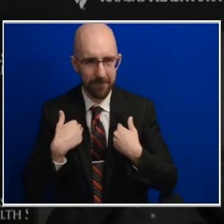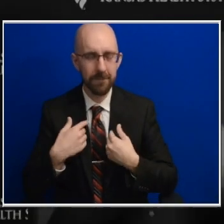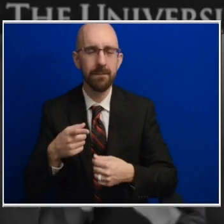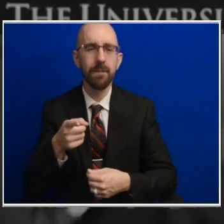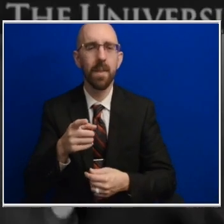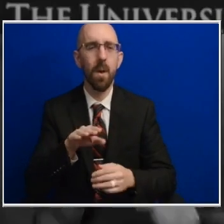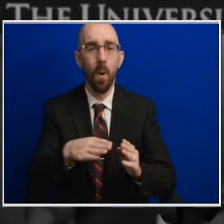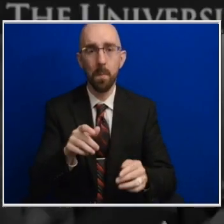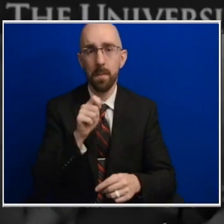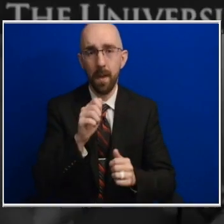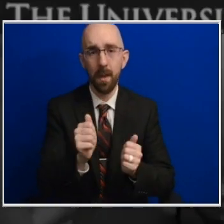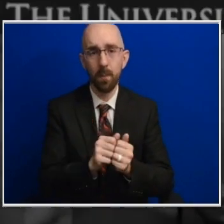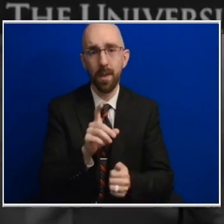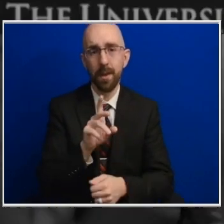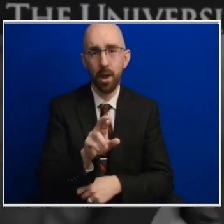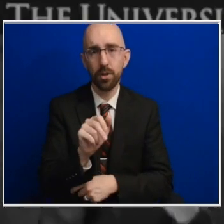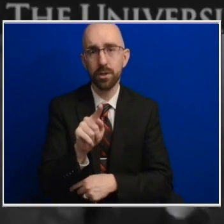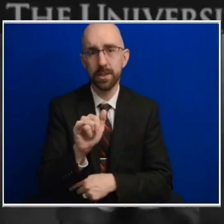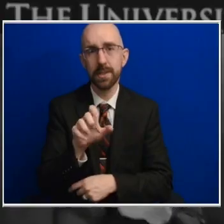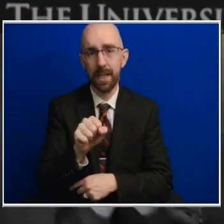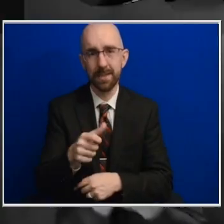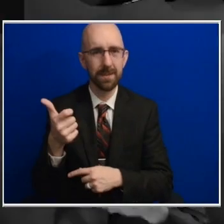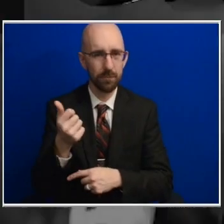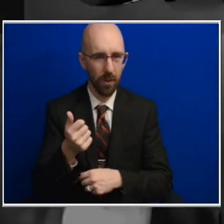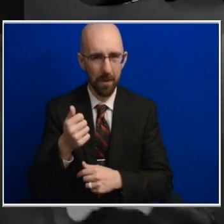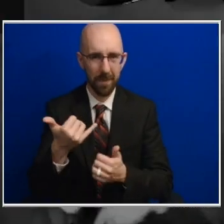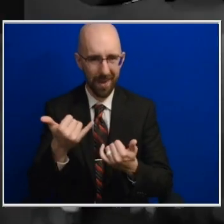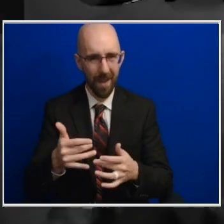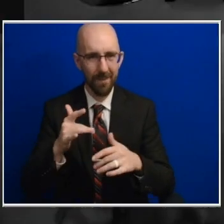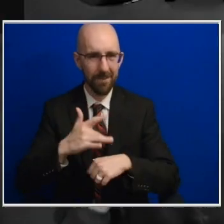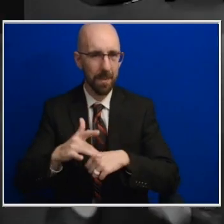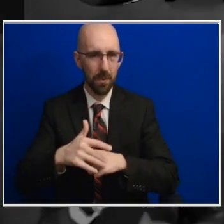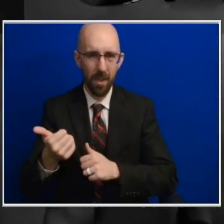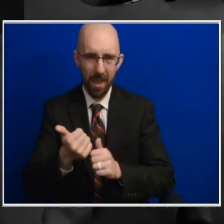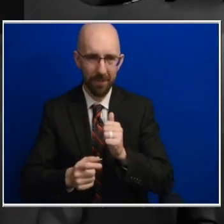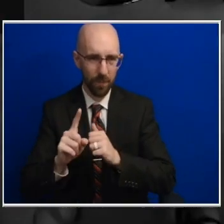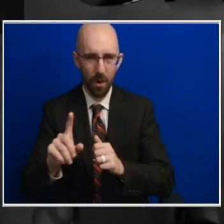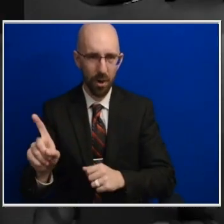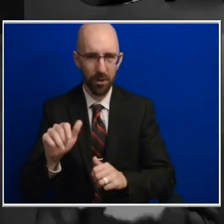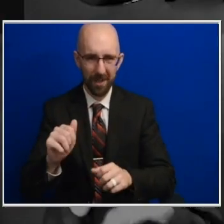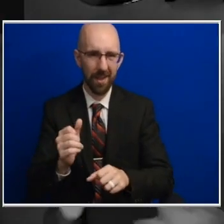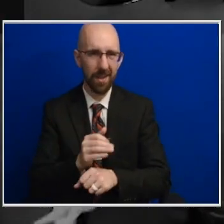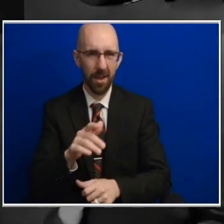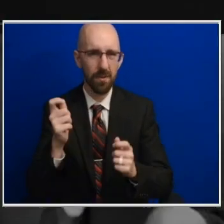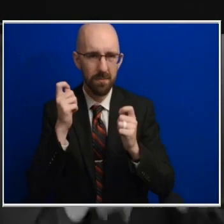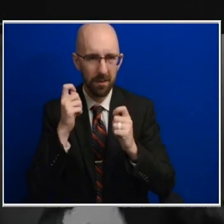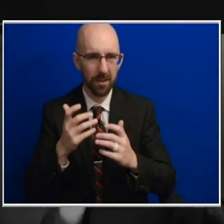Stites podcast. Now, everywhere podcasts are available.